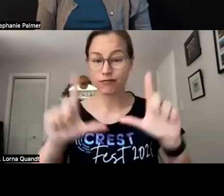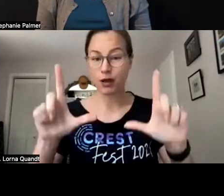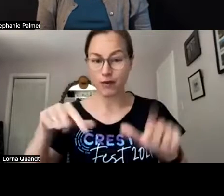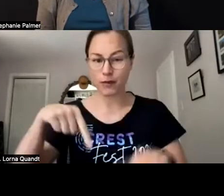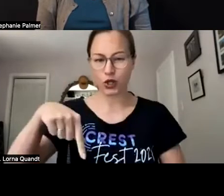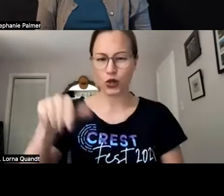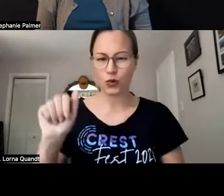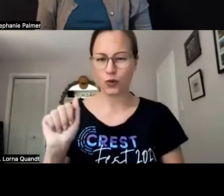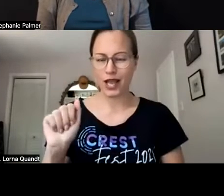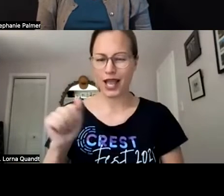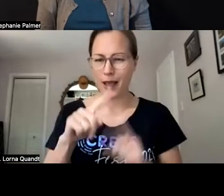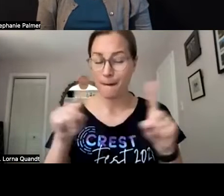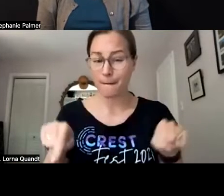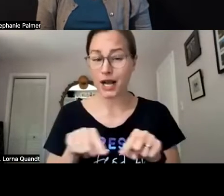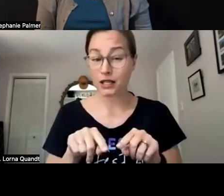I'm